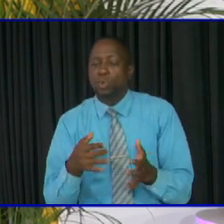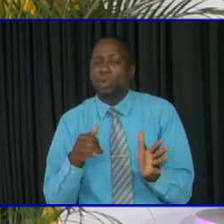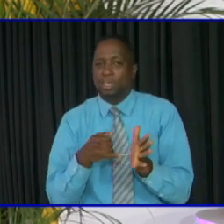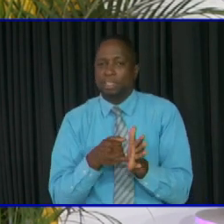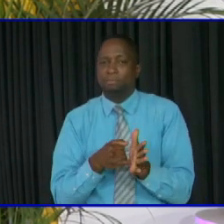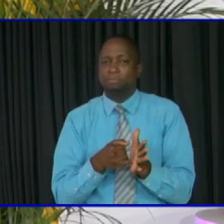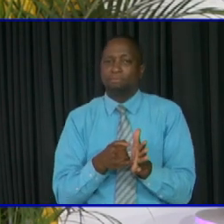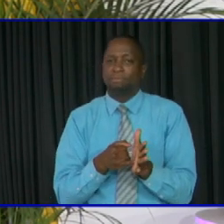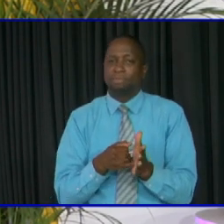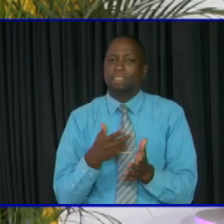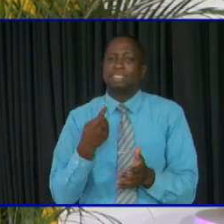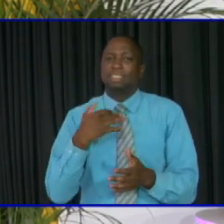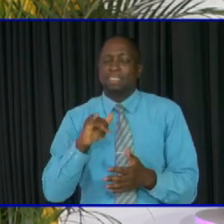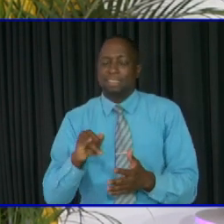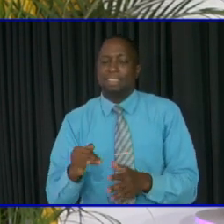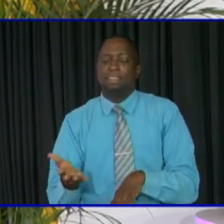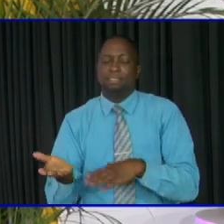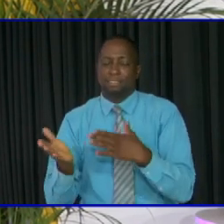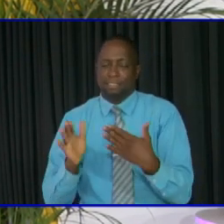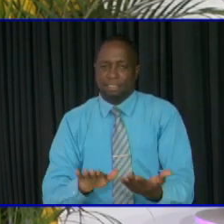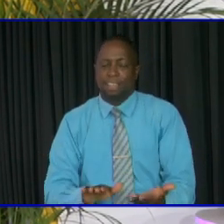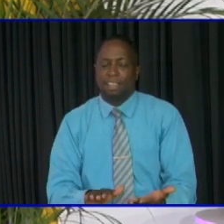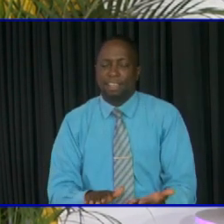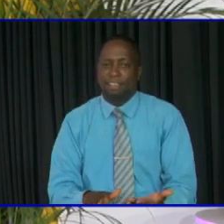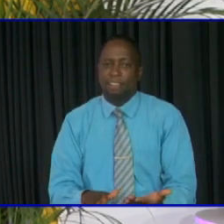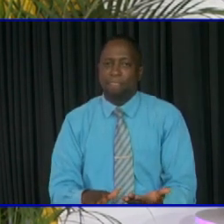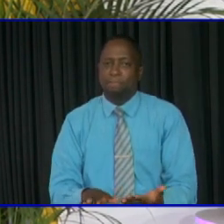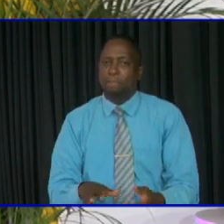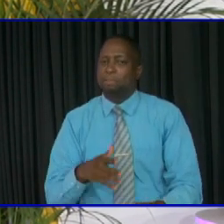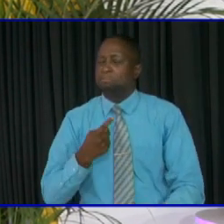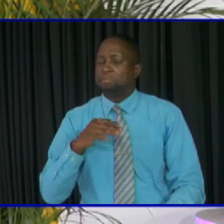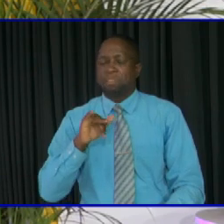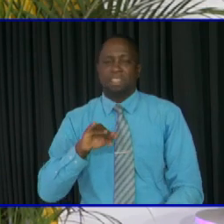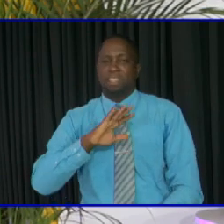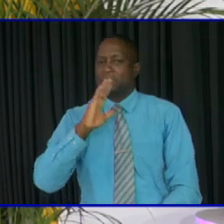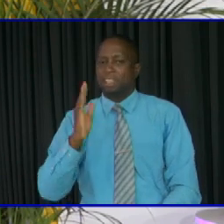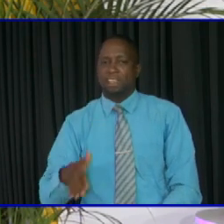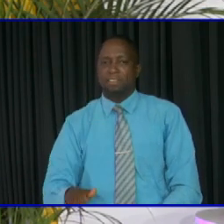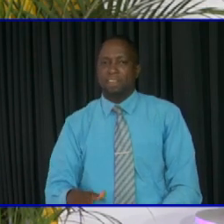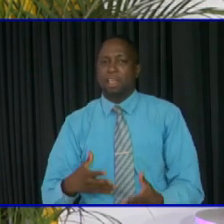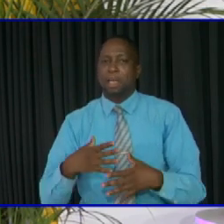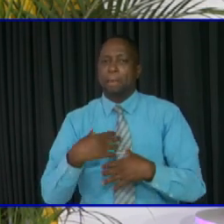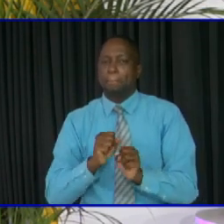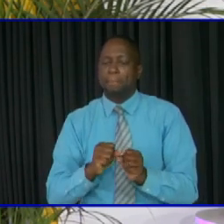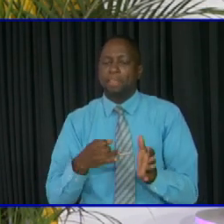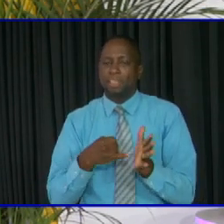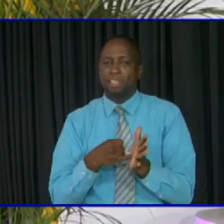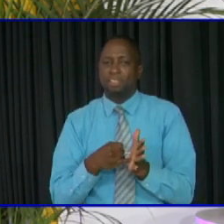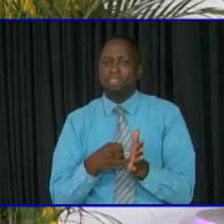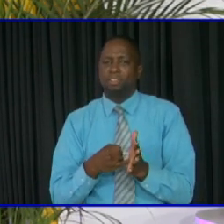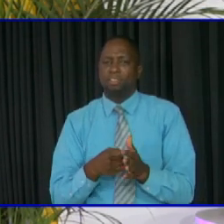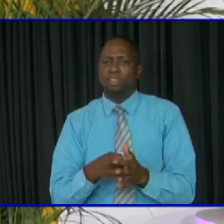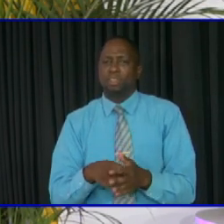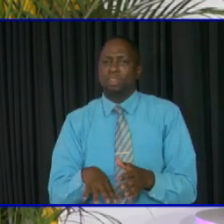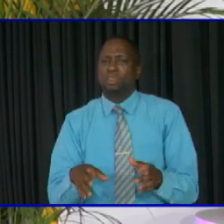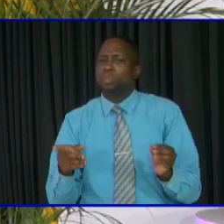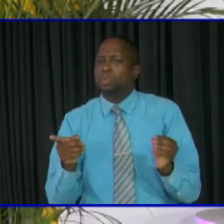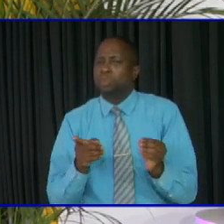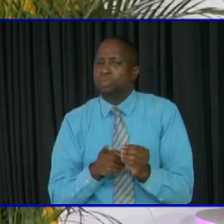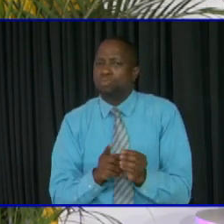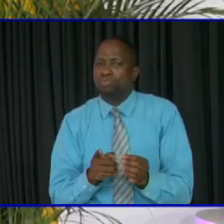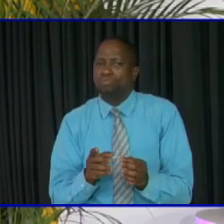that death o'clock came their way. They never made it. I know too many people, to give you an